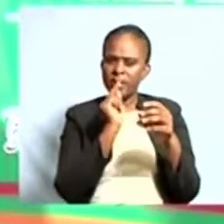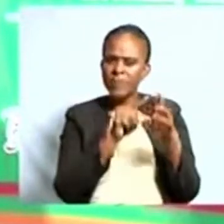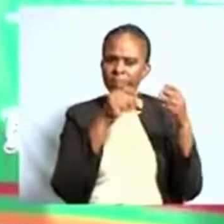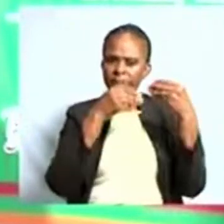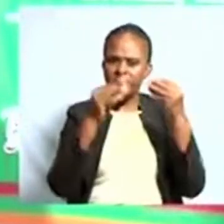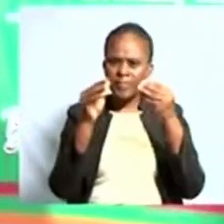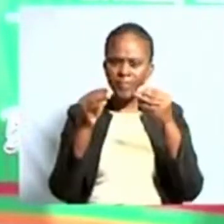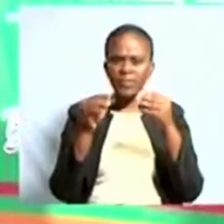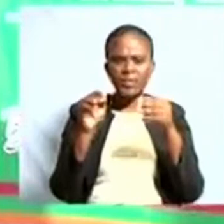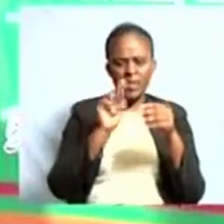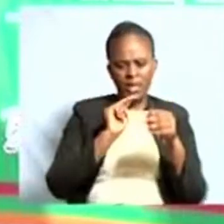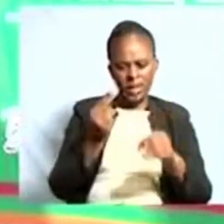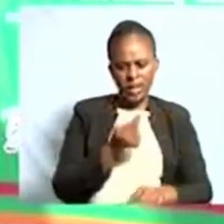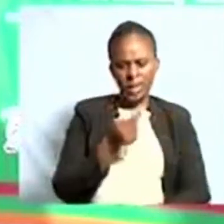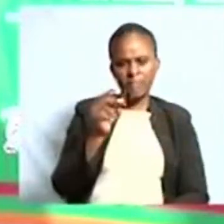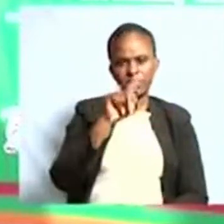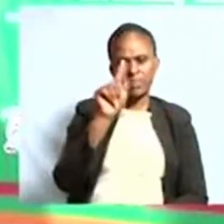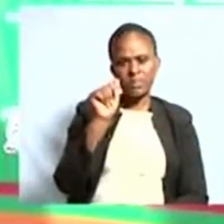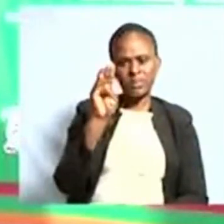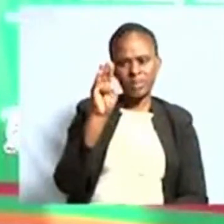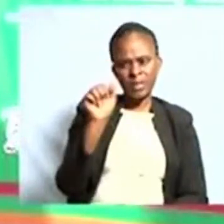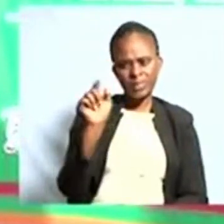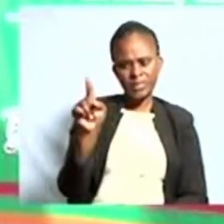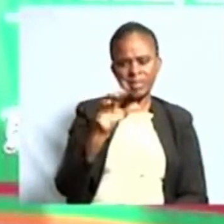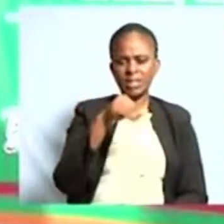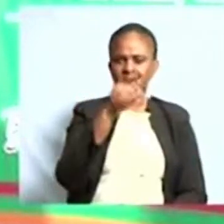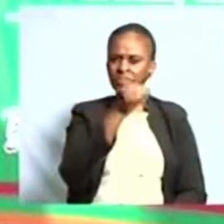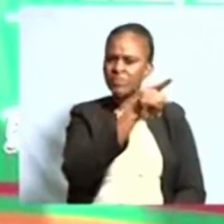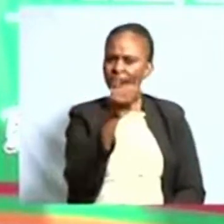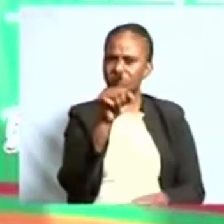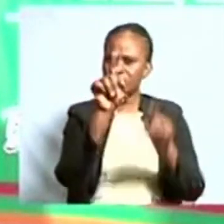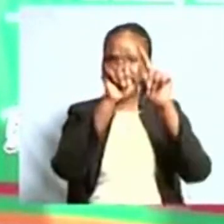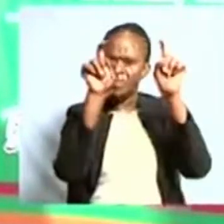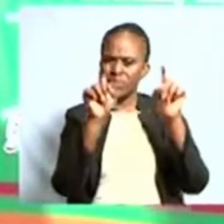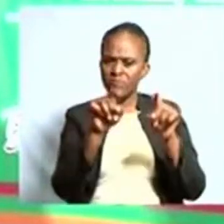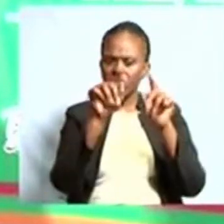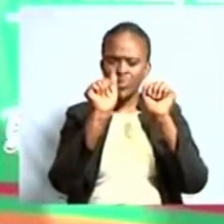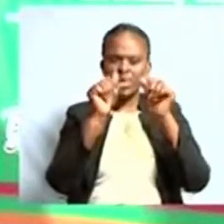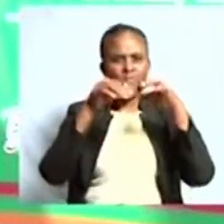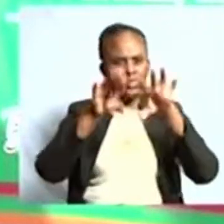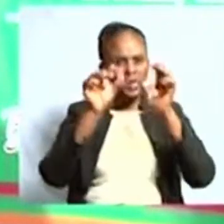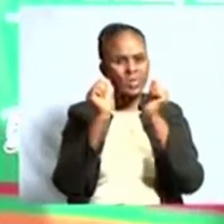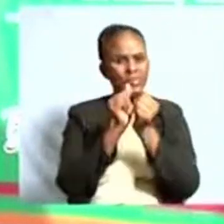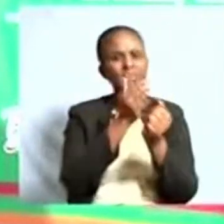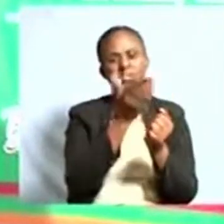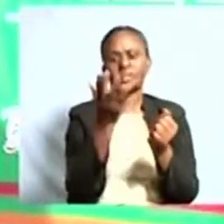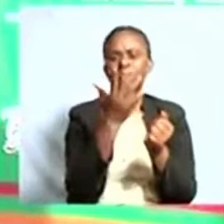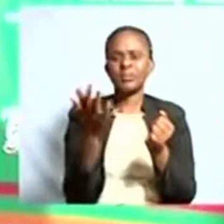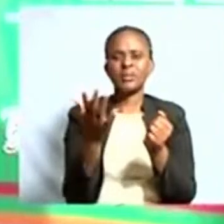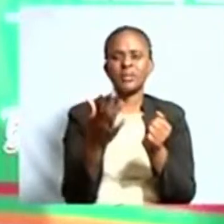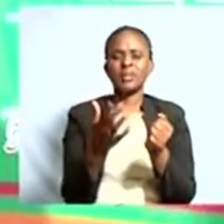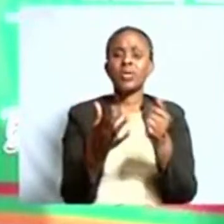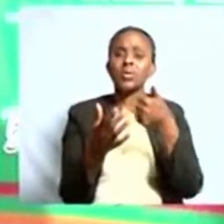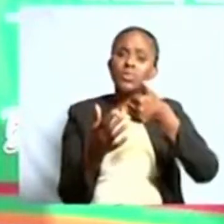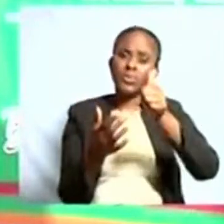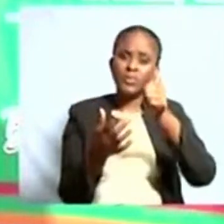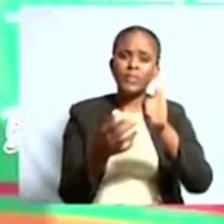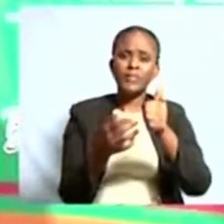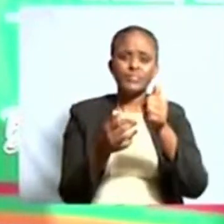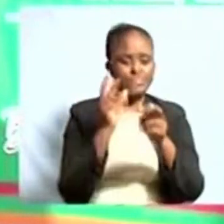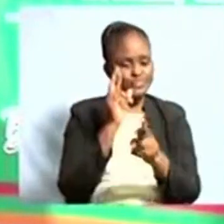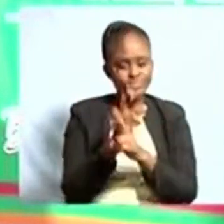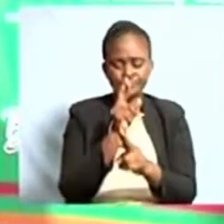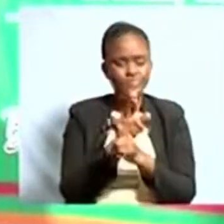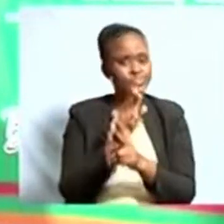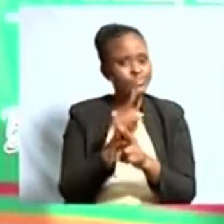As ZABs giving you a certificate to say you can go ahead with that product. One, you are infringing